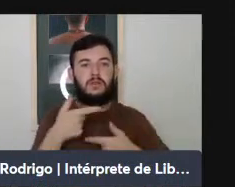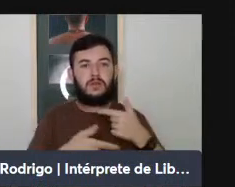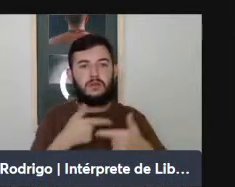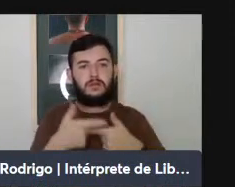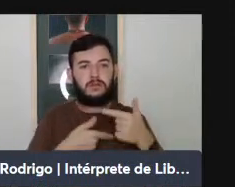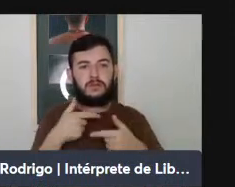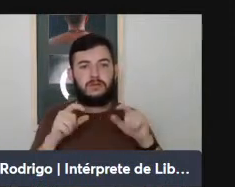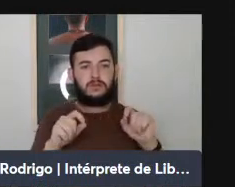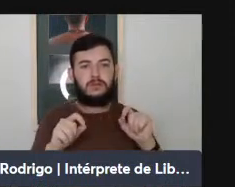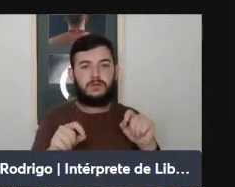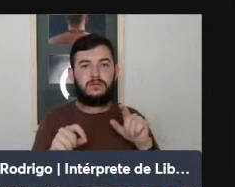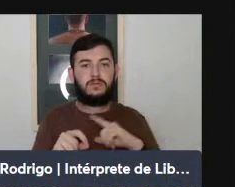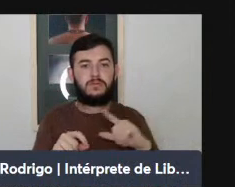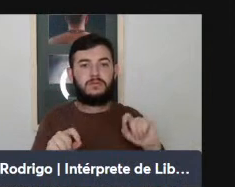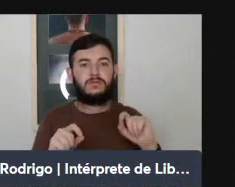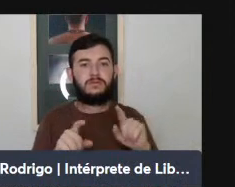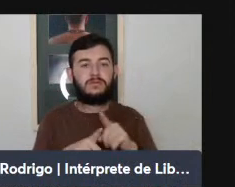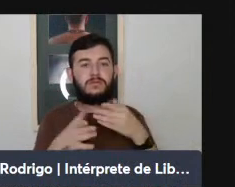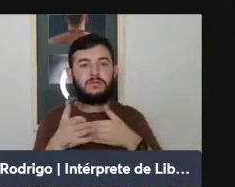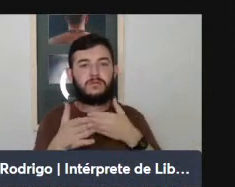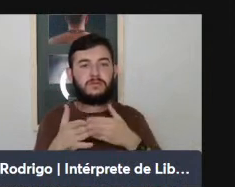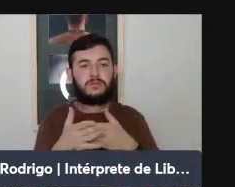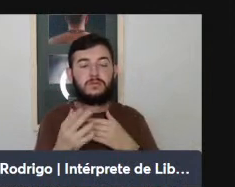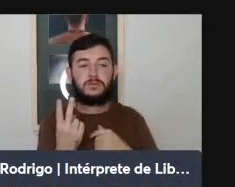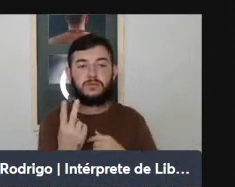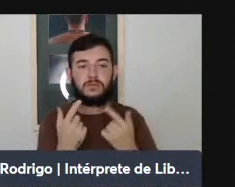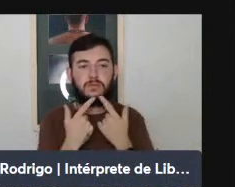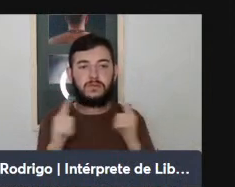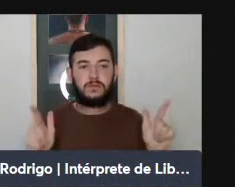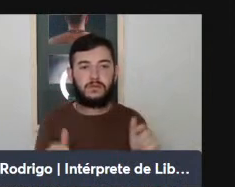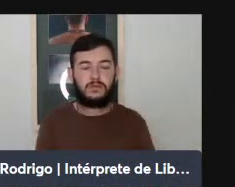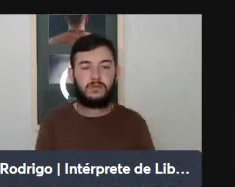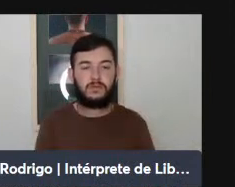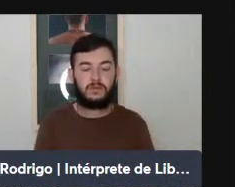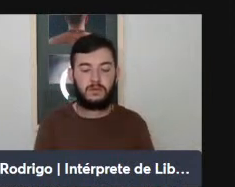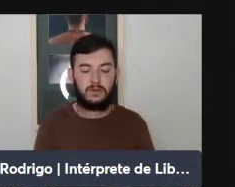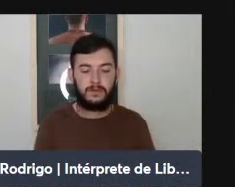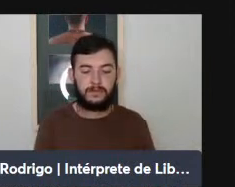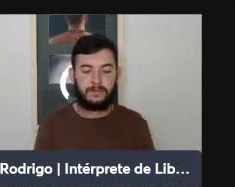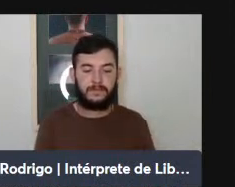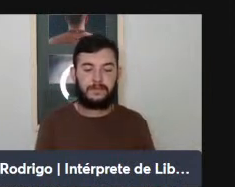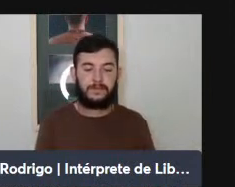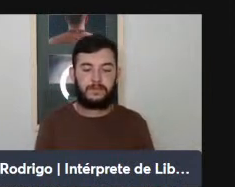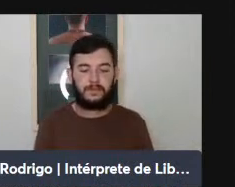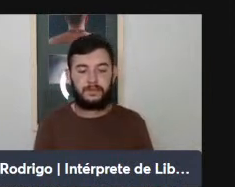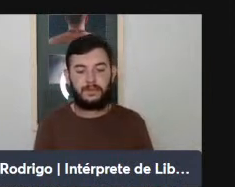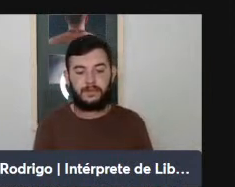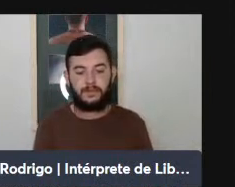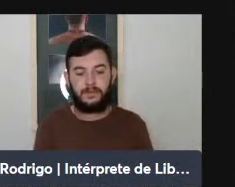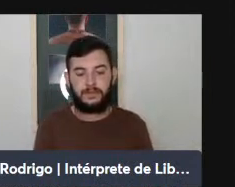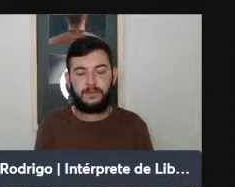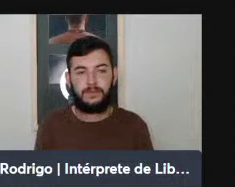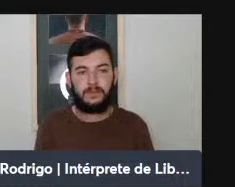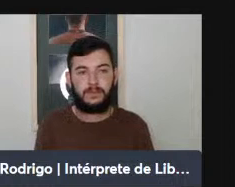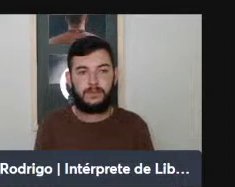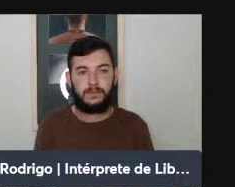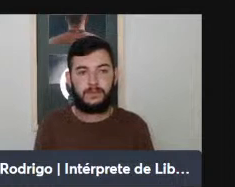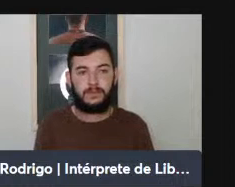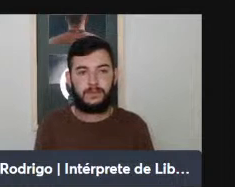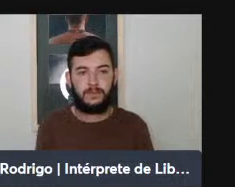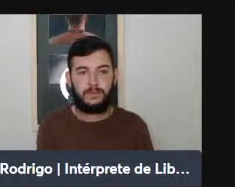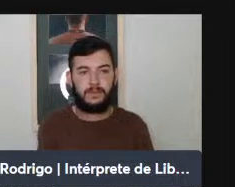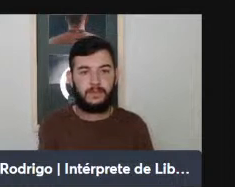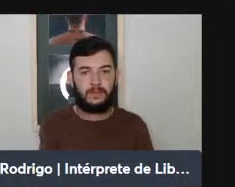línguas. So let me start with some thoughts about why writing matters, why it